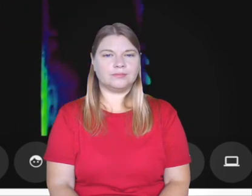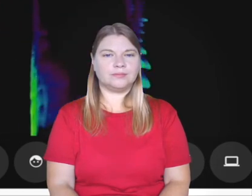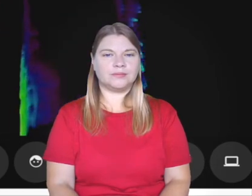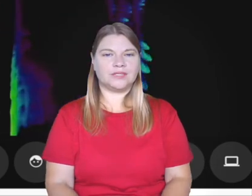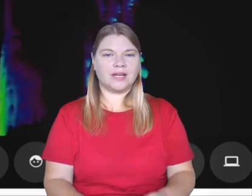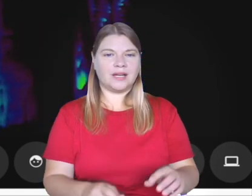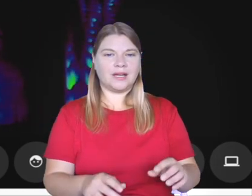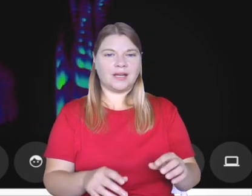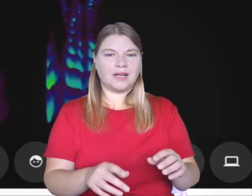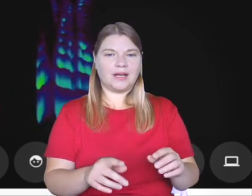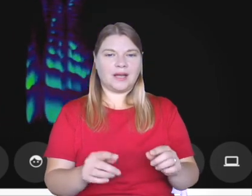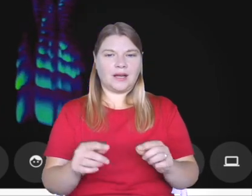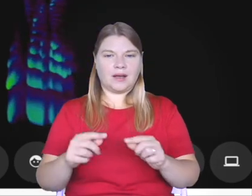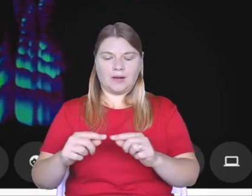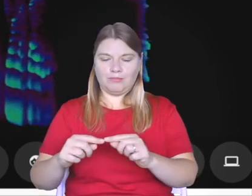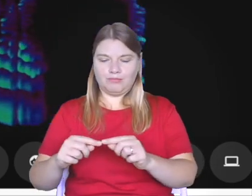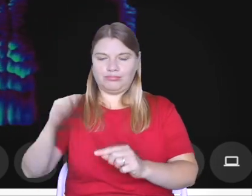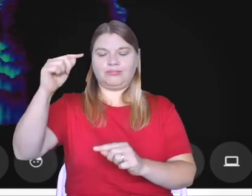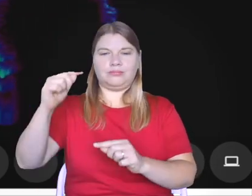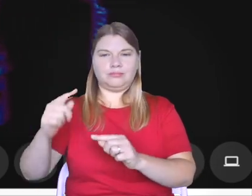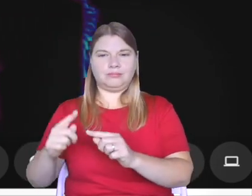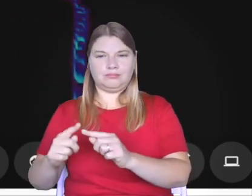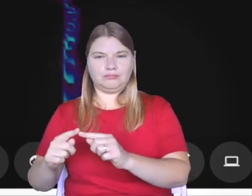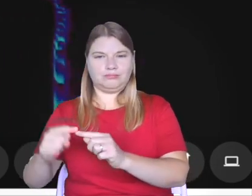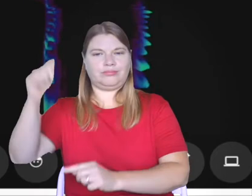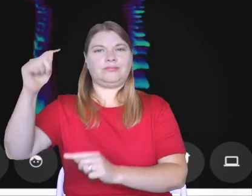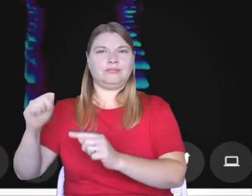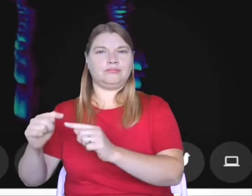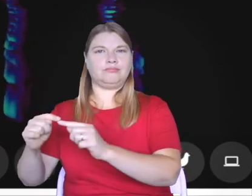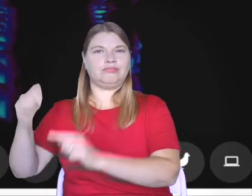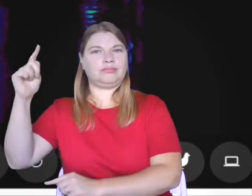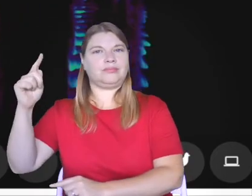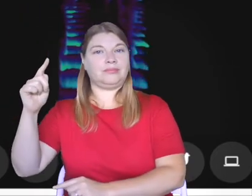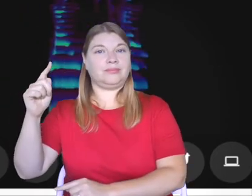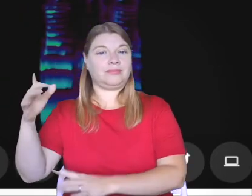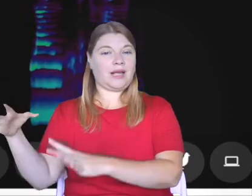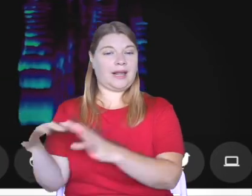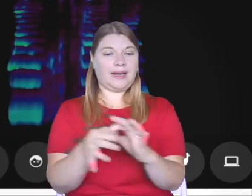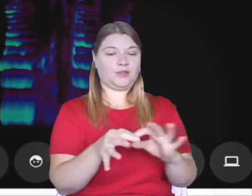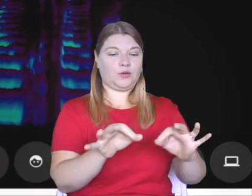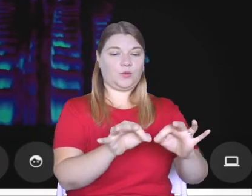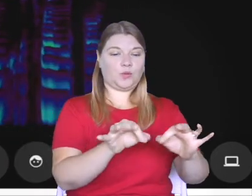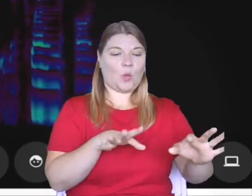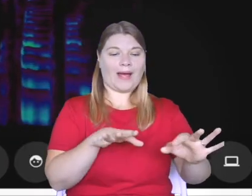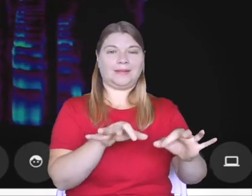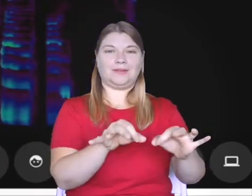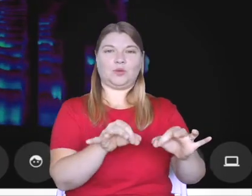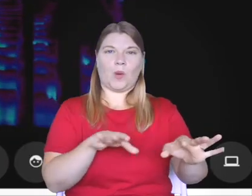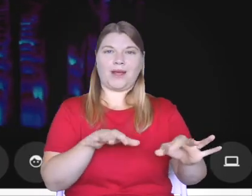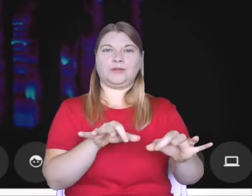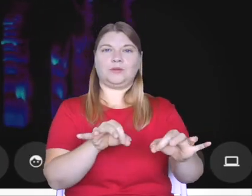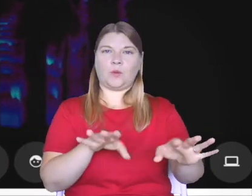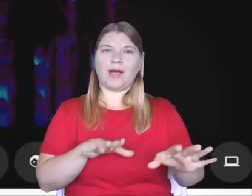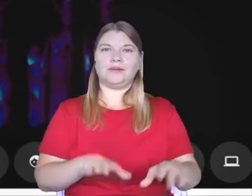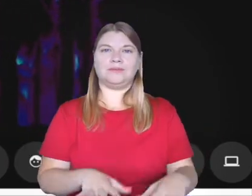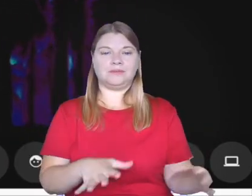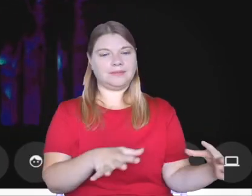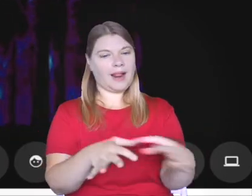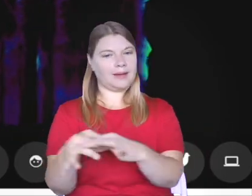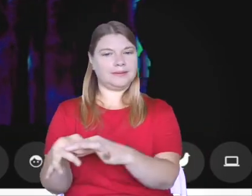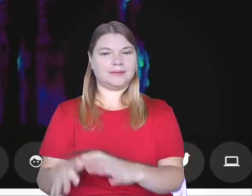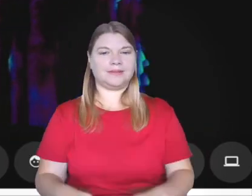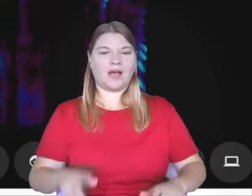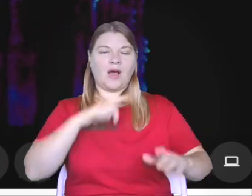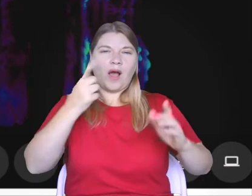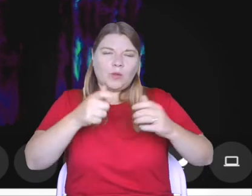Each one of those sharp lines is a twang on the elastic band. I'm going to